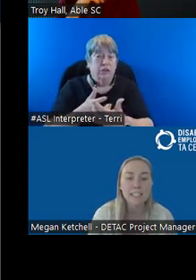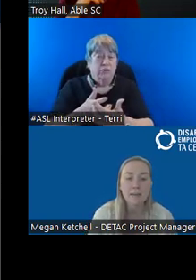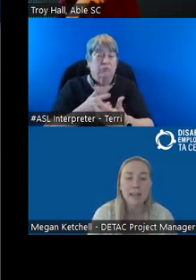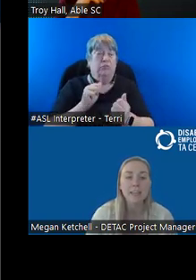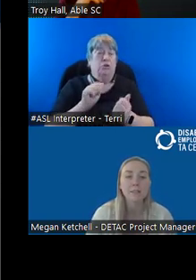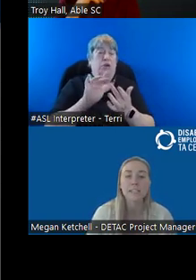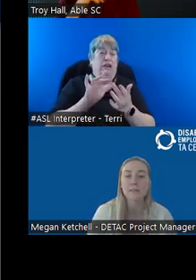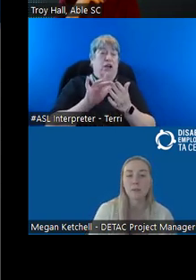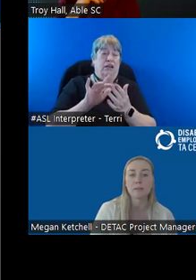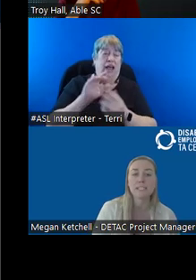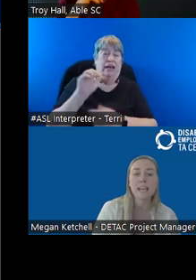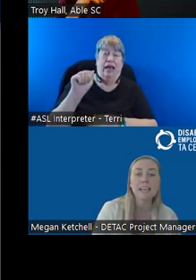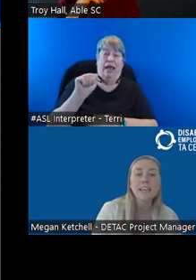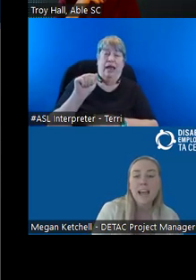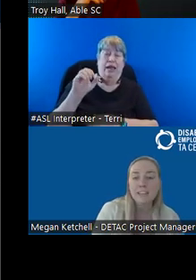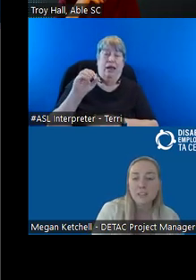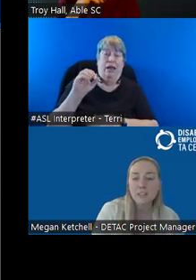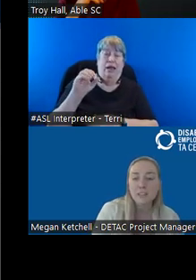DETAC team at